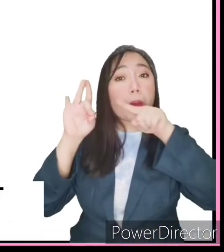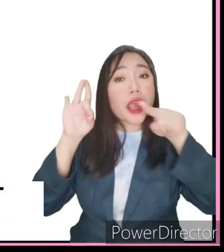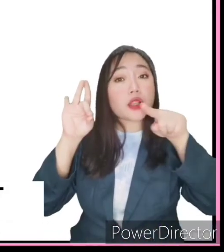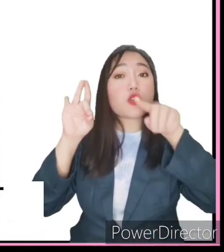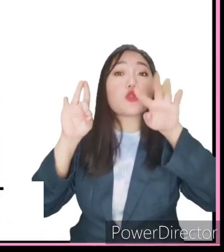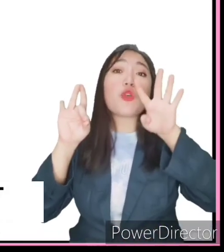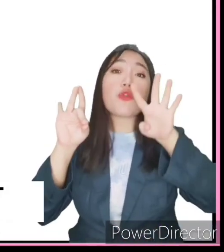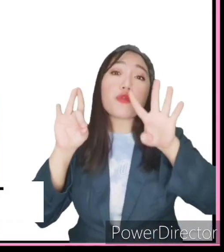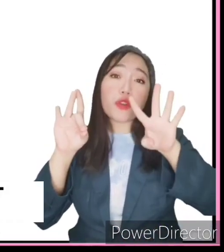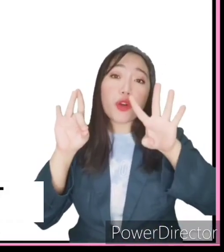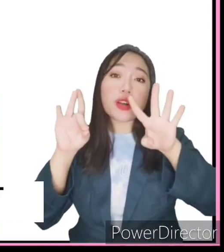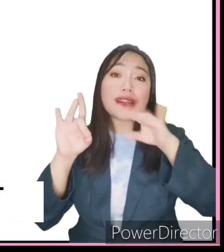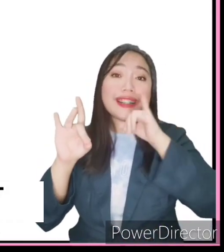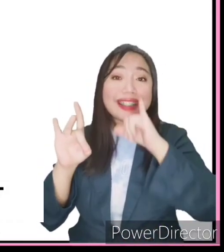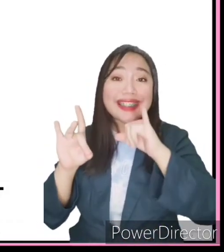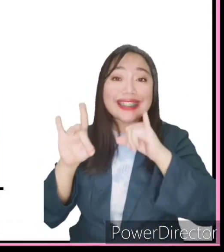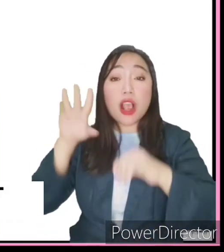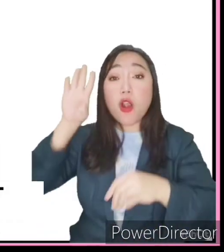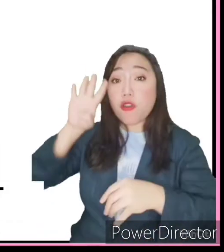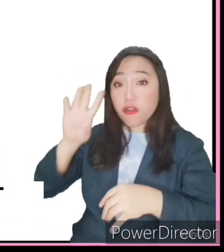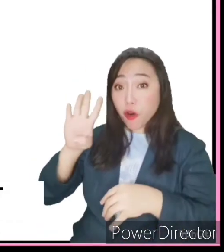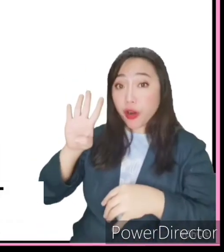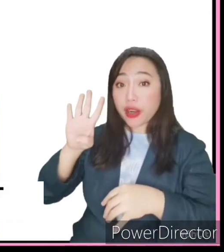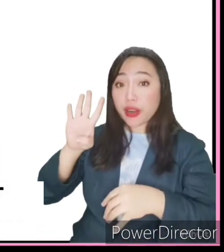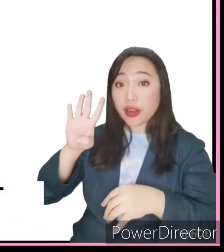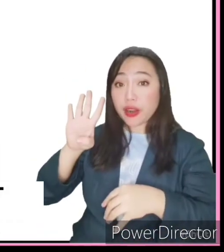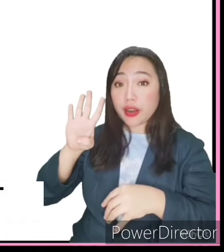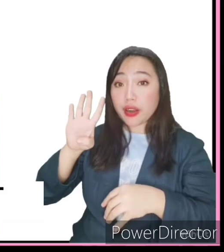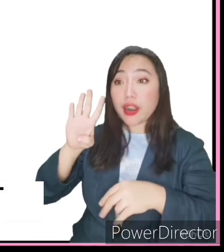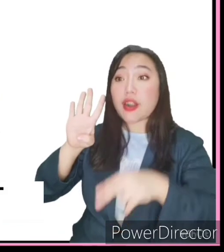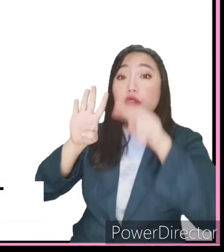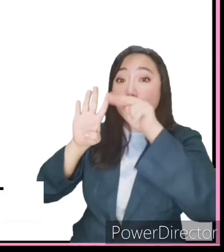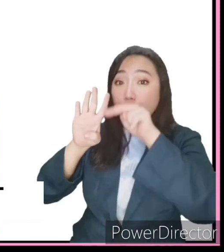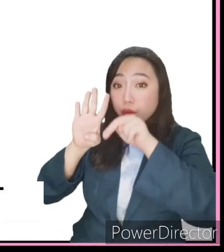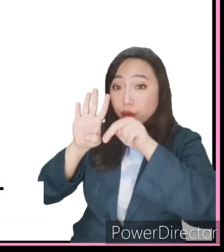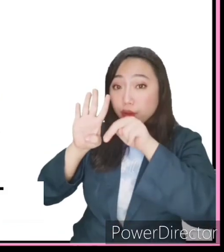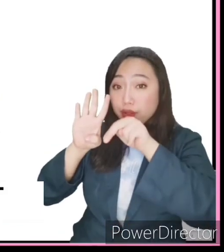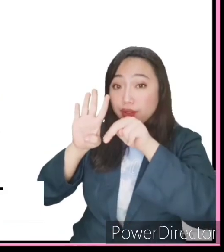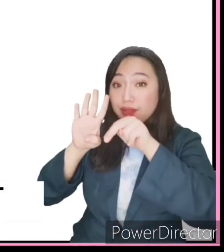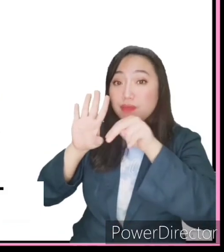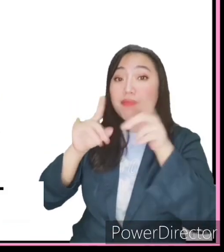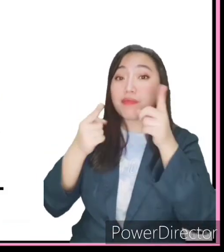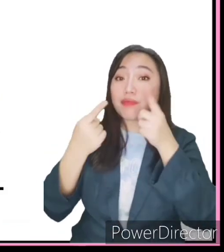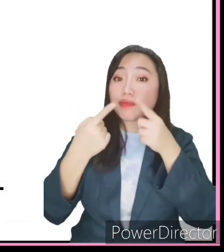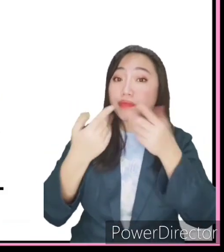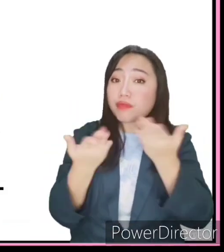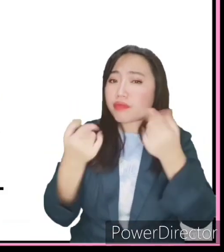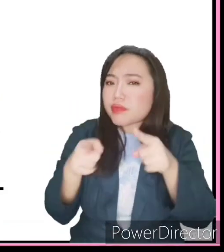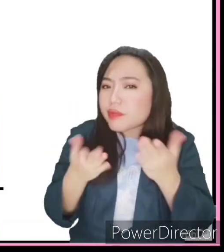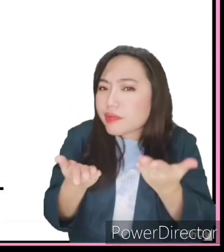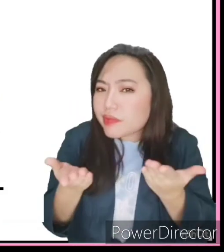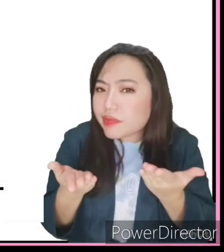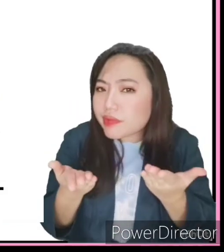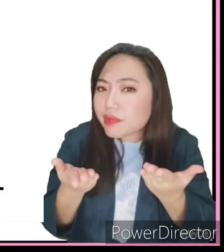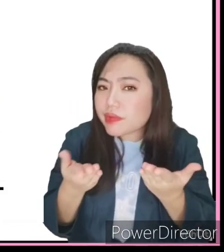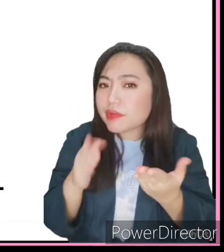would be 8 minus 4 is 4 Newton. Going to